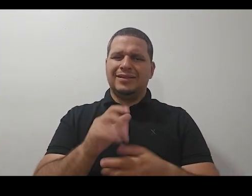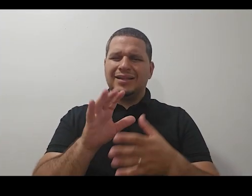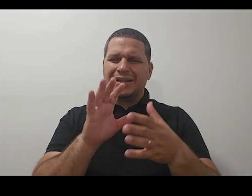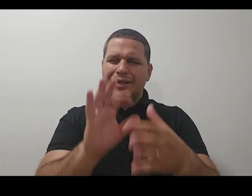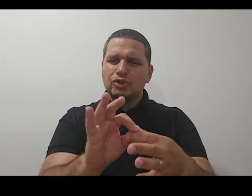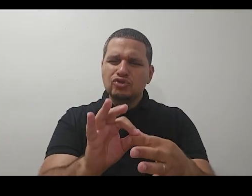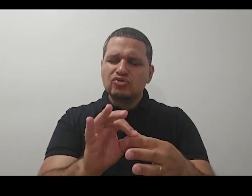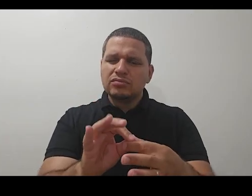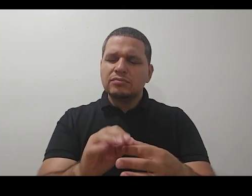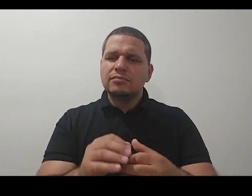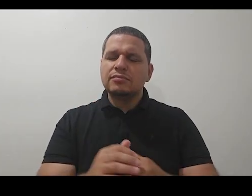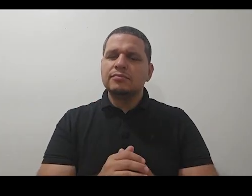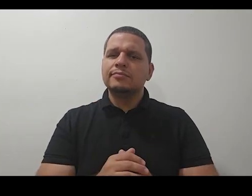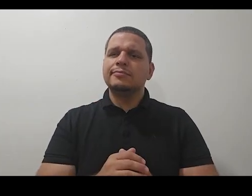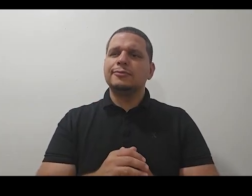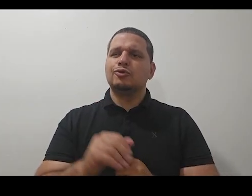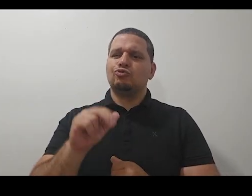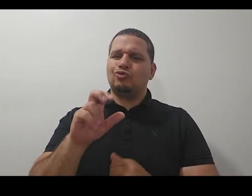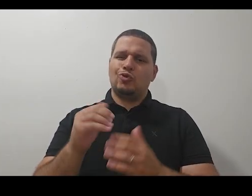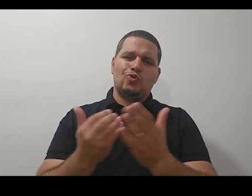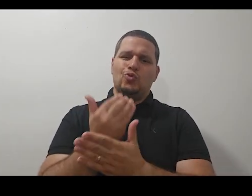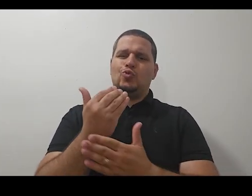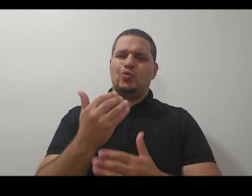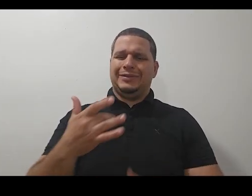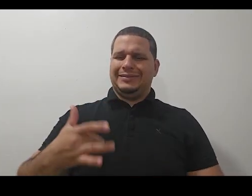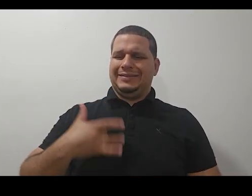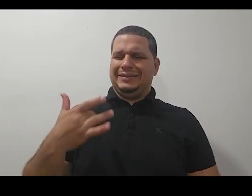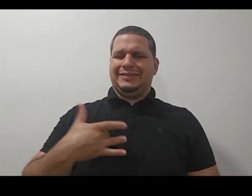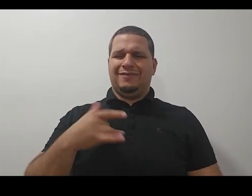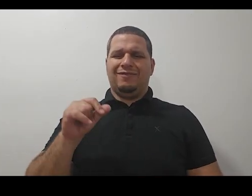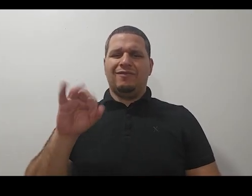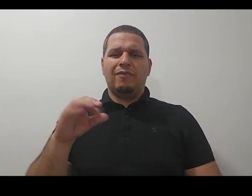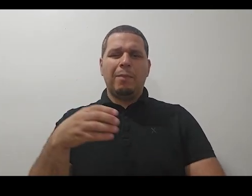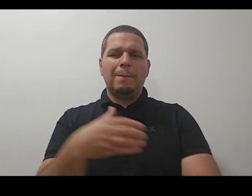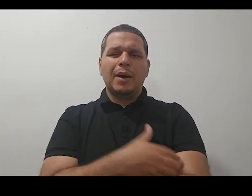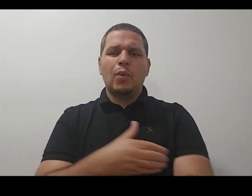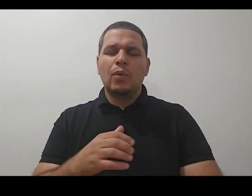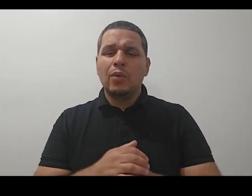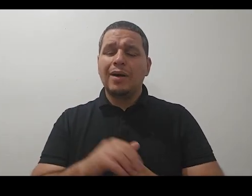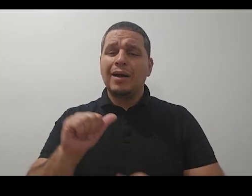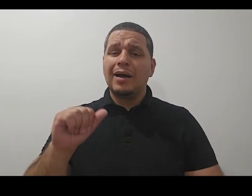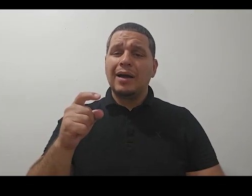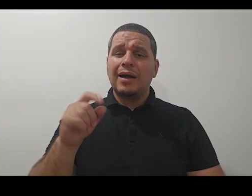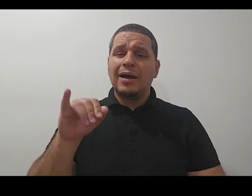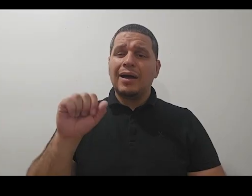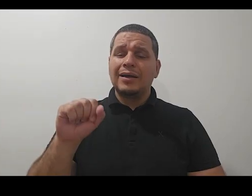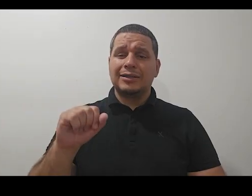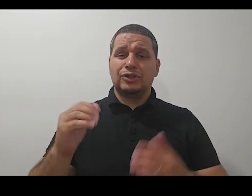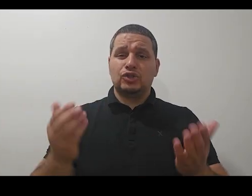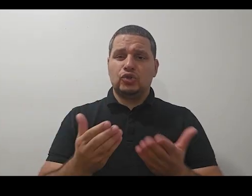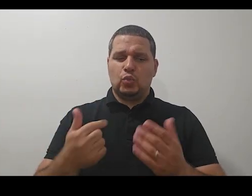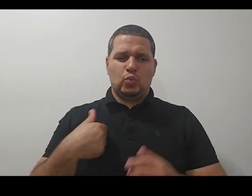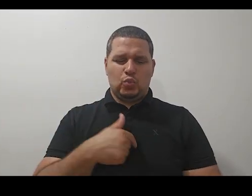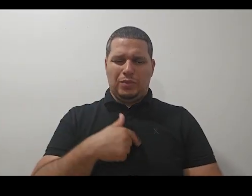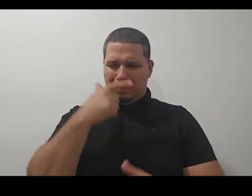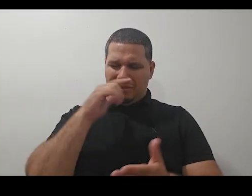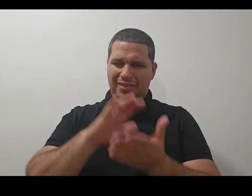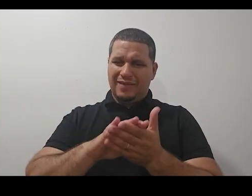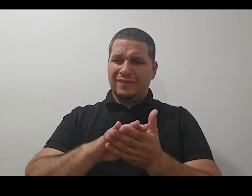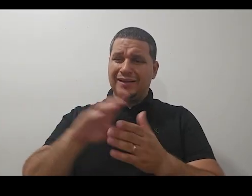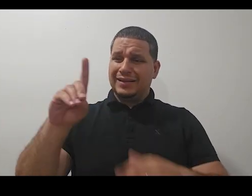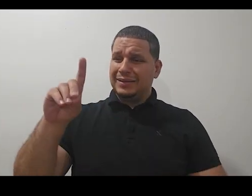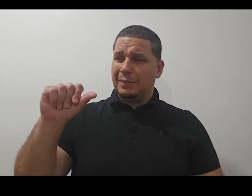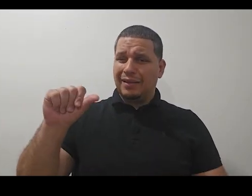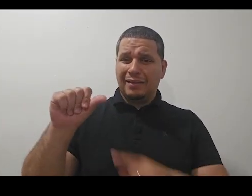confidence, connection, and a renewed sense of power. At Access, we believe